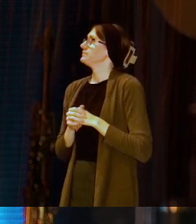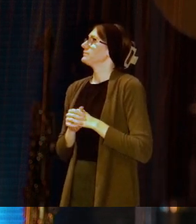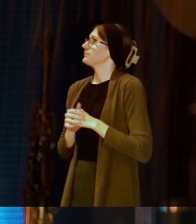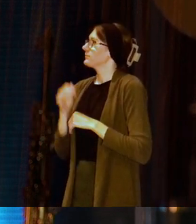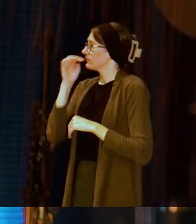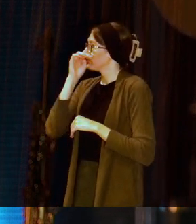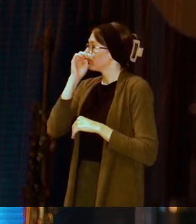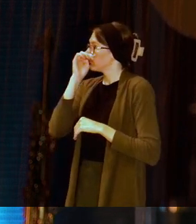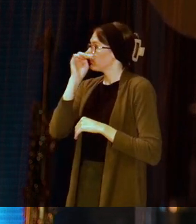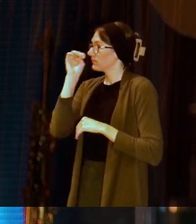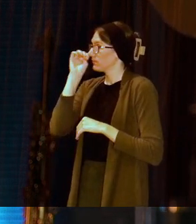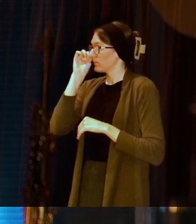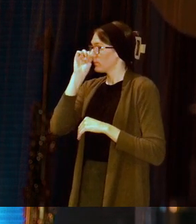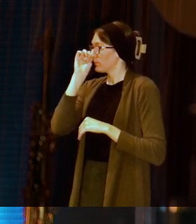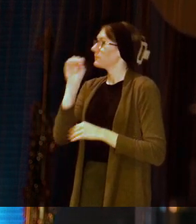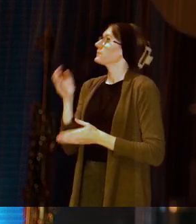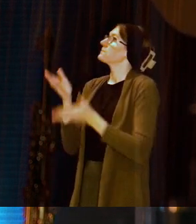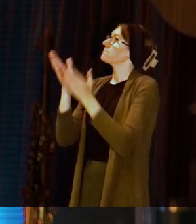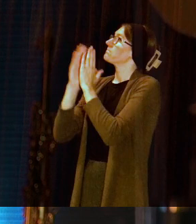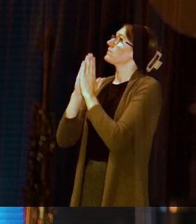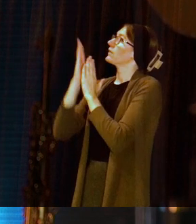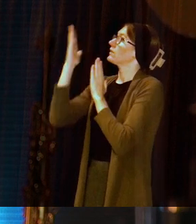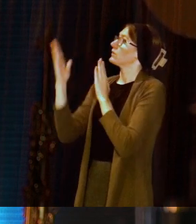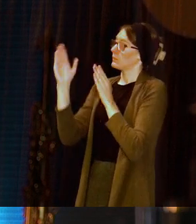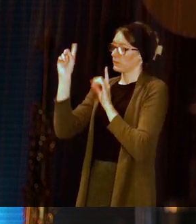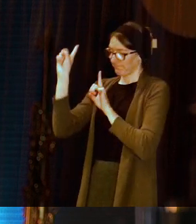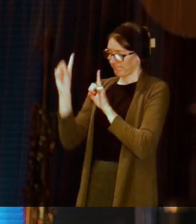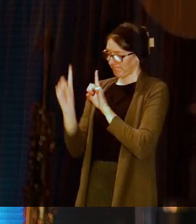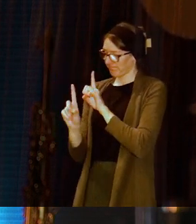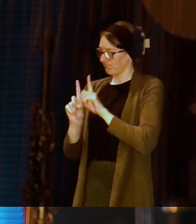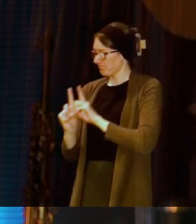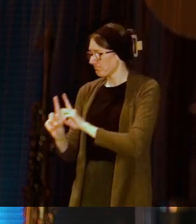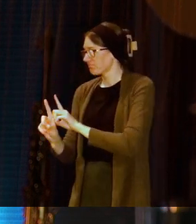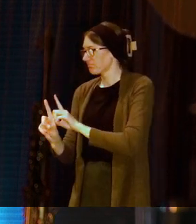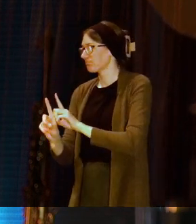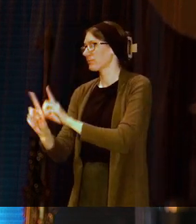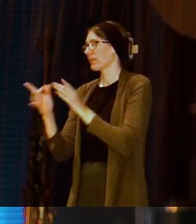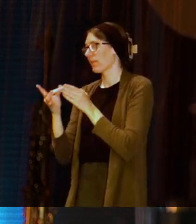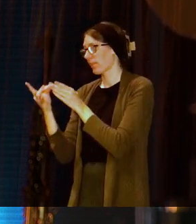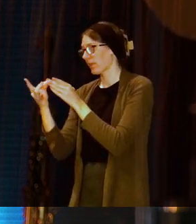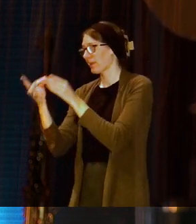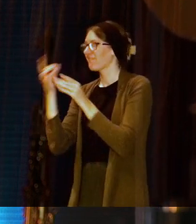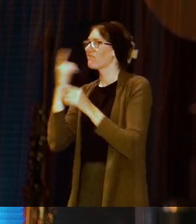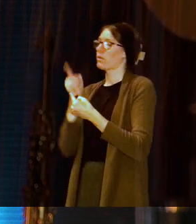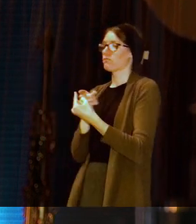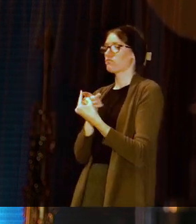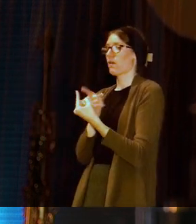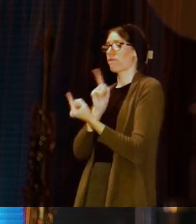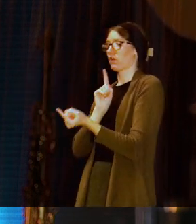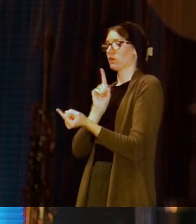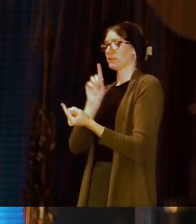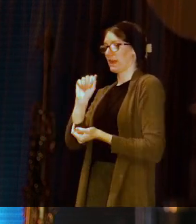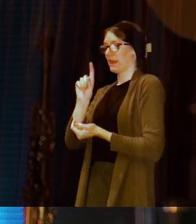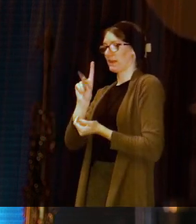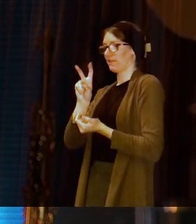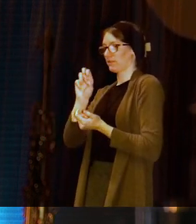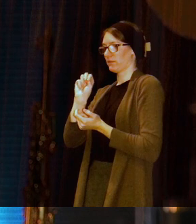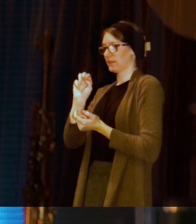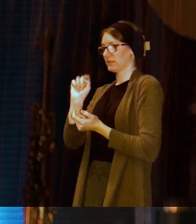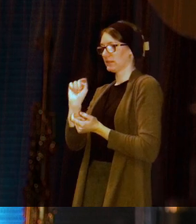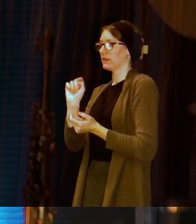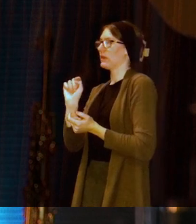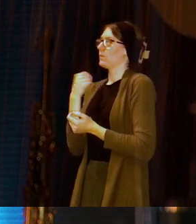pray that you would go before each one of us as we participate in this reverse Advent, as we reach out to our neighbors.